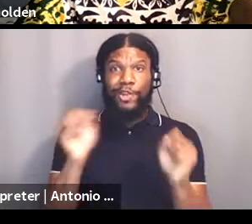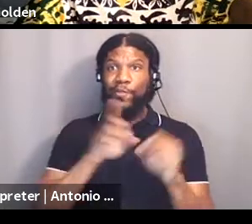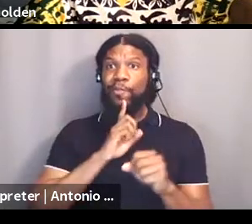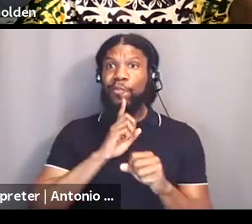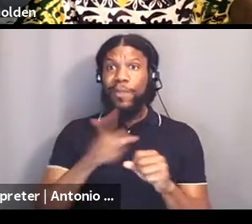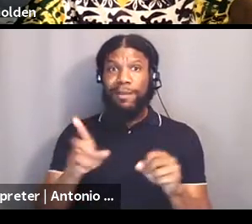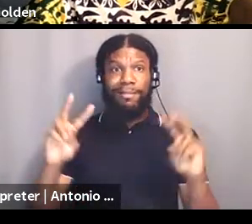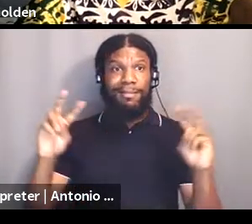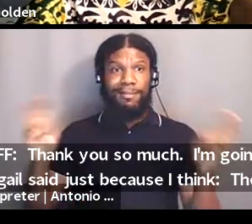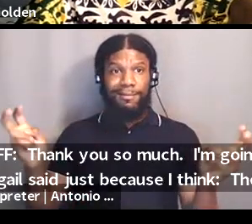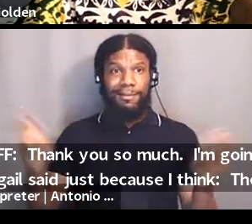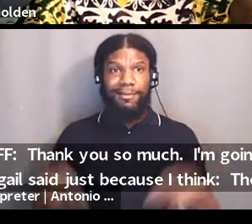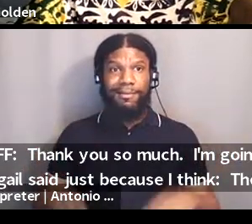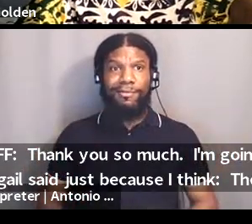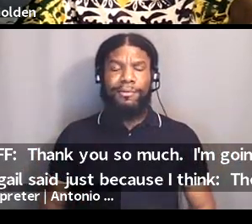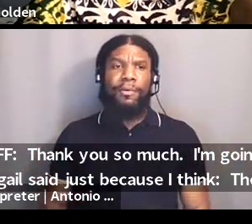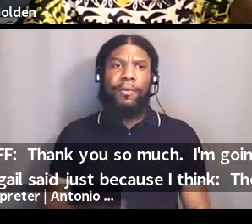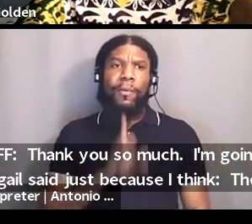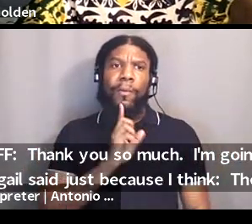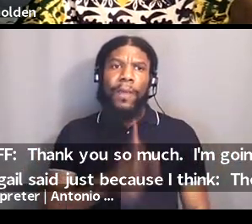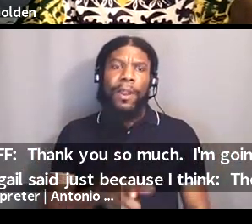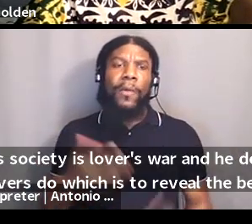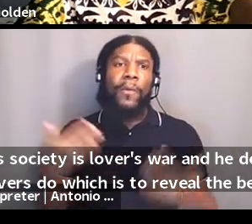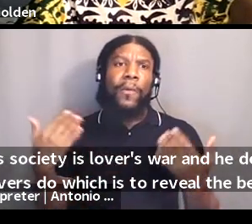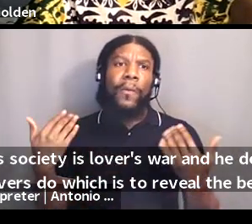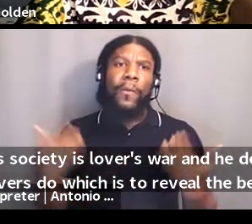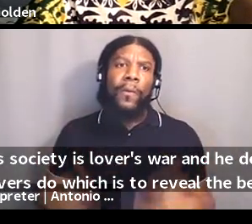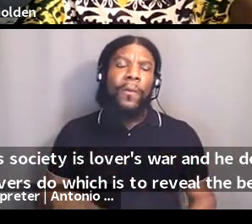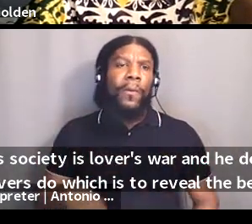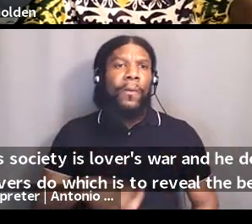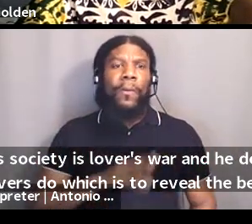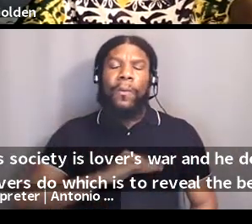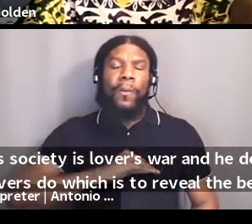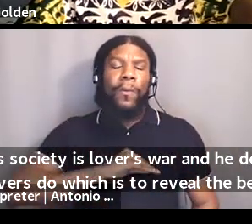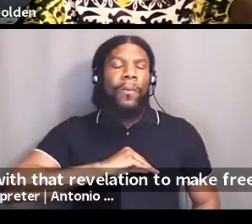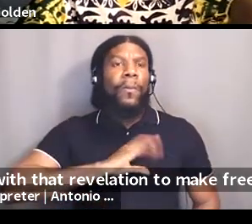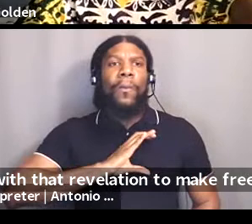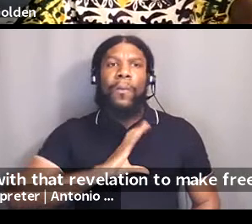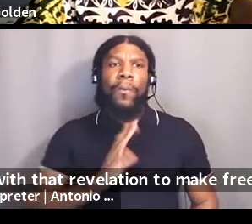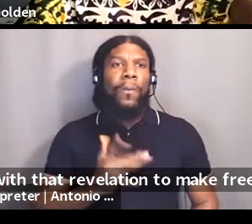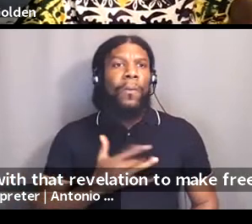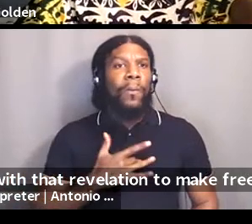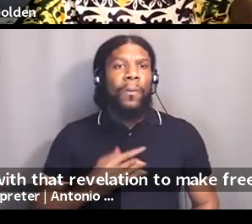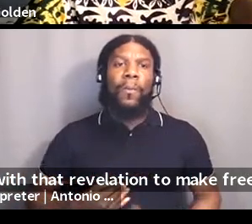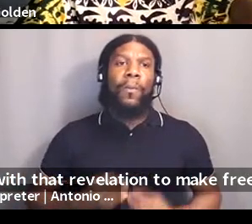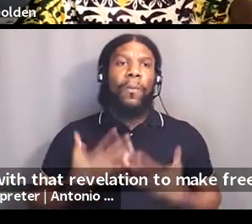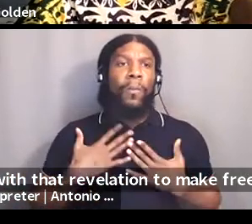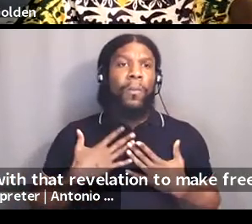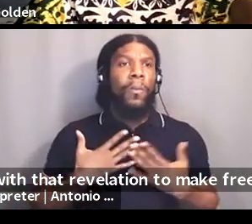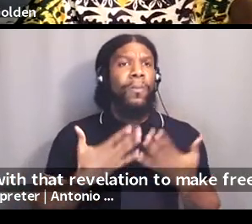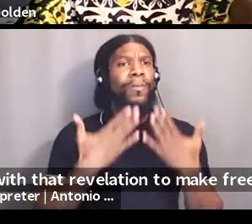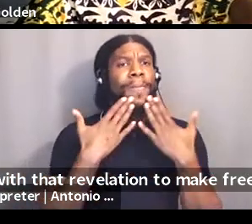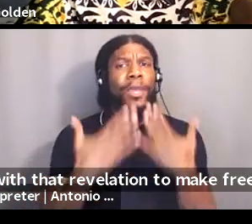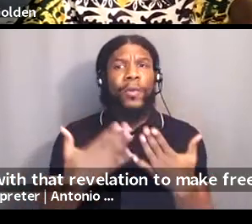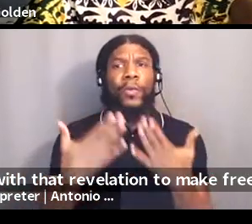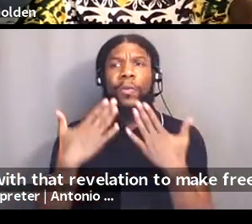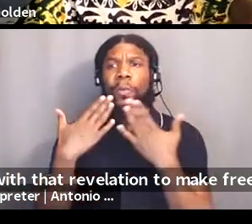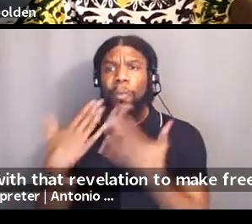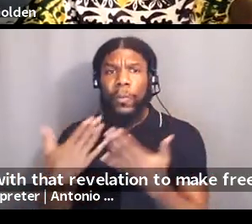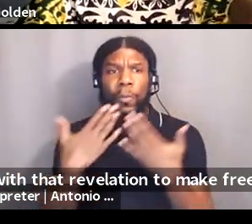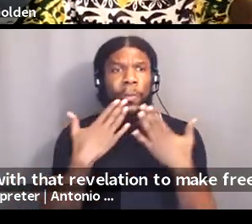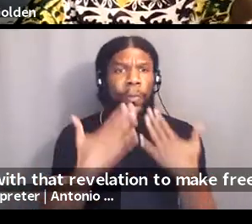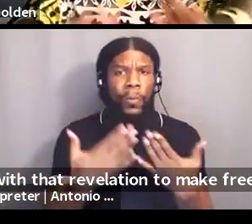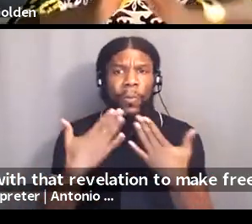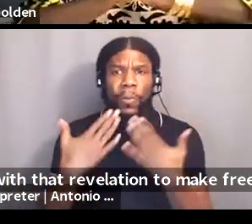this has been such an immense treat. And I just want to thank McLean, Raquel, Abigail, Rosa, Xaveria, and Thelma so much